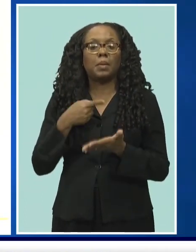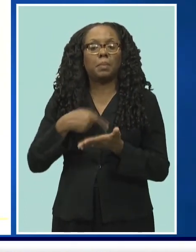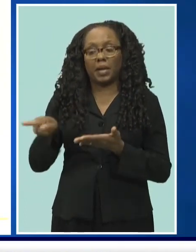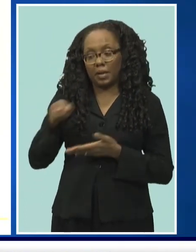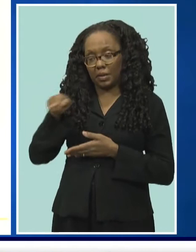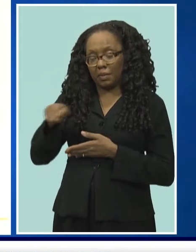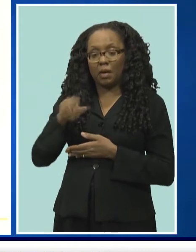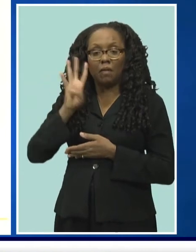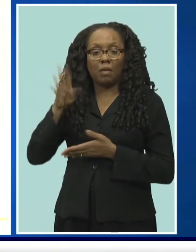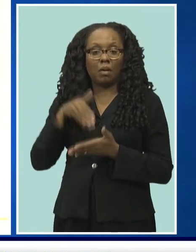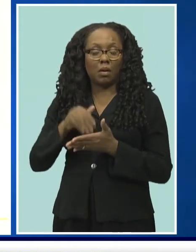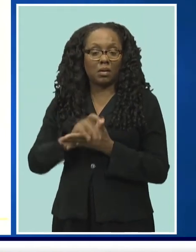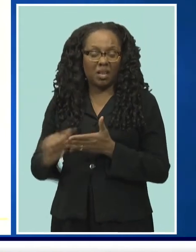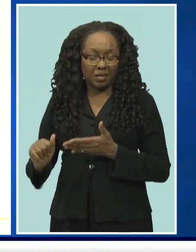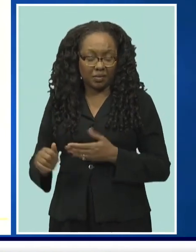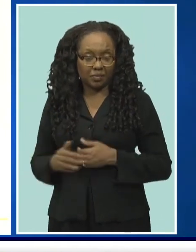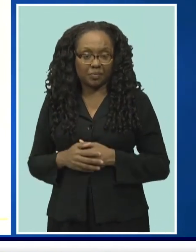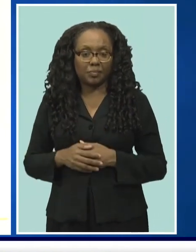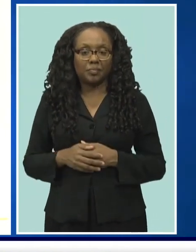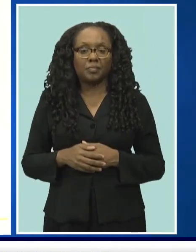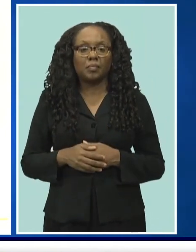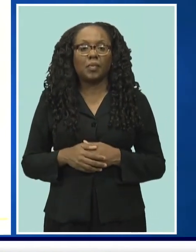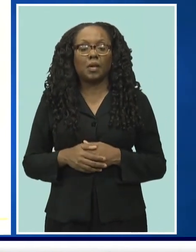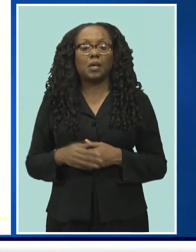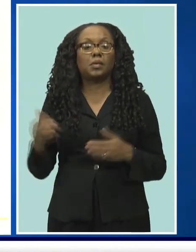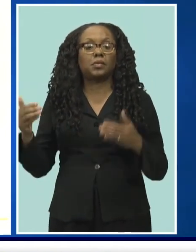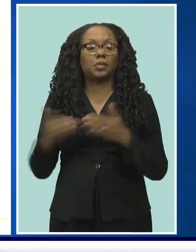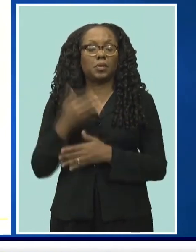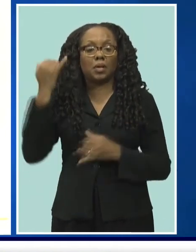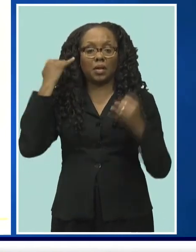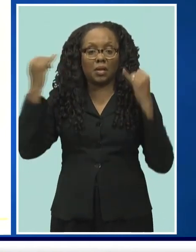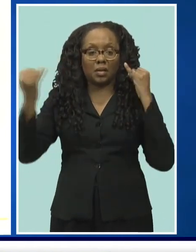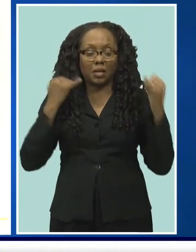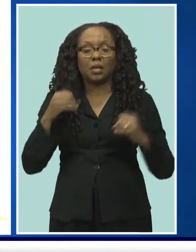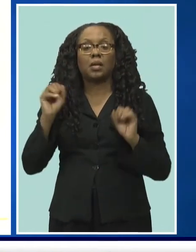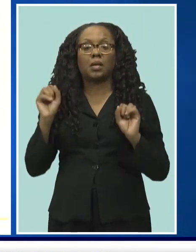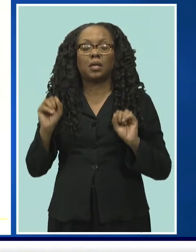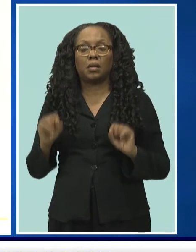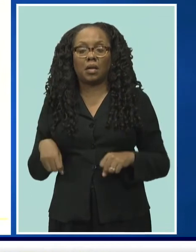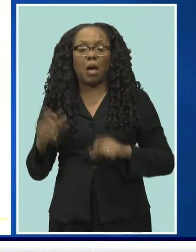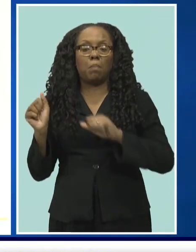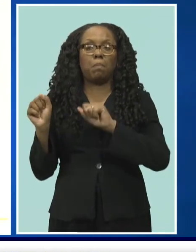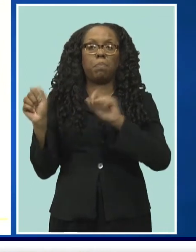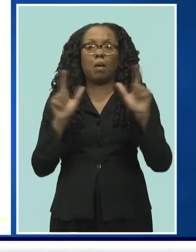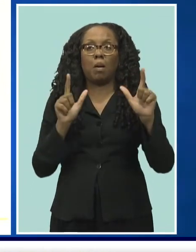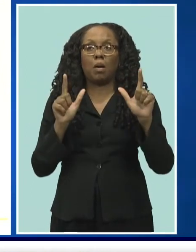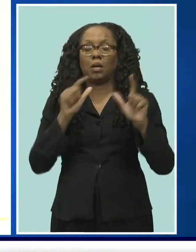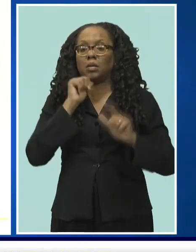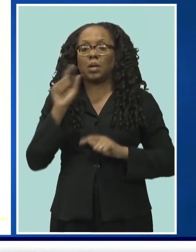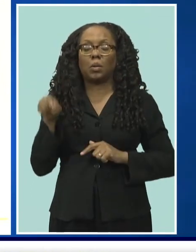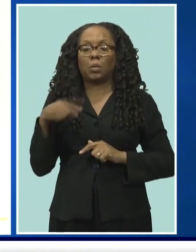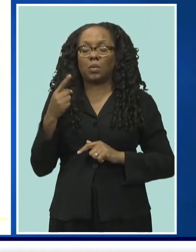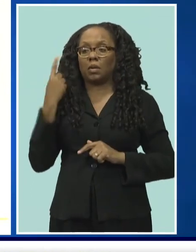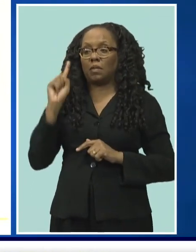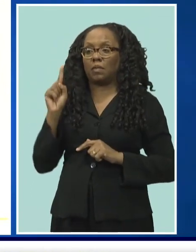$4,000. The concert, and this will be a new initiative this year, will be streamed to popular sites, not only across the diaspora,